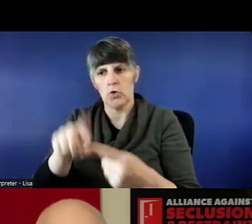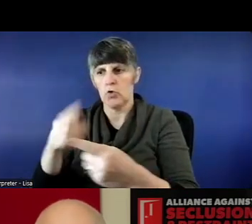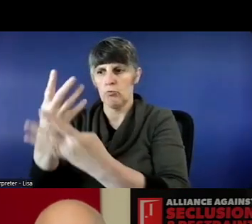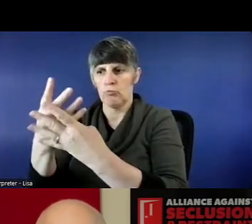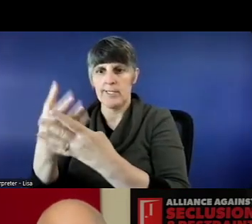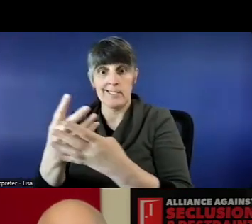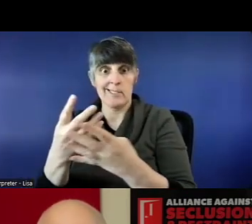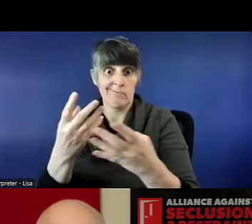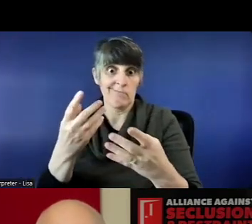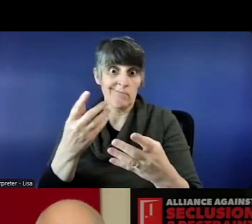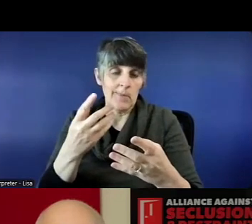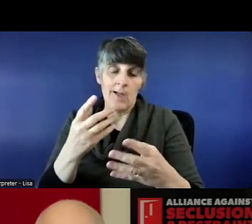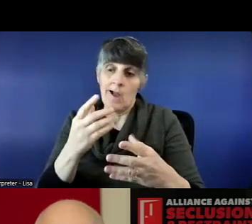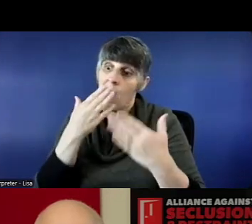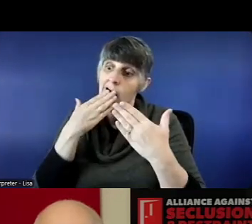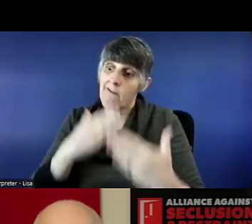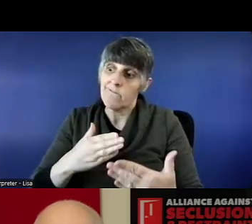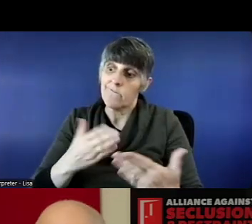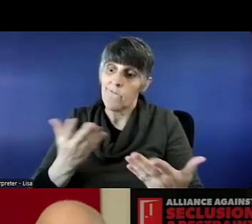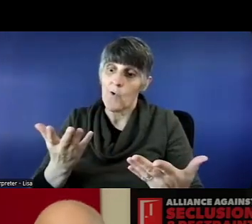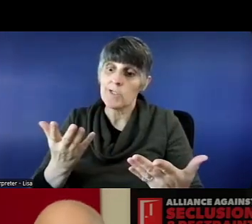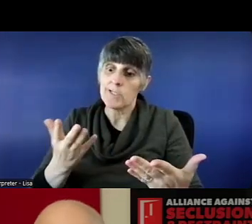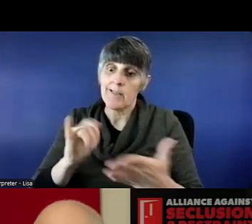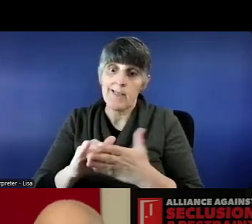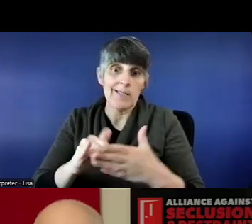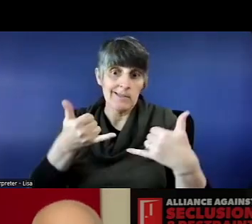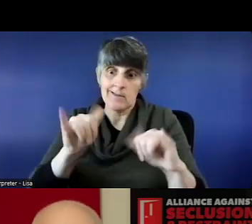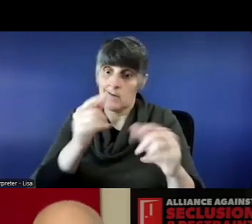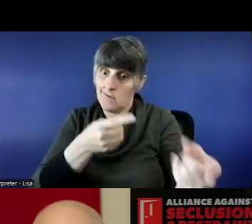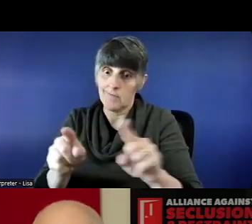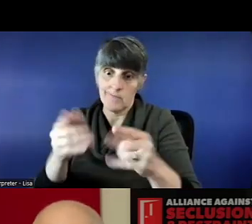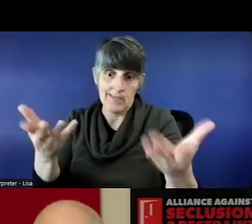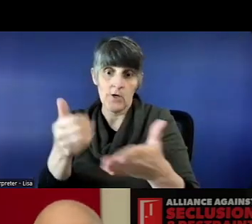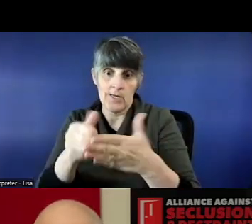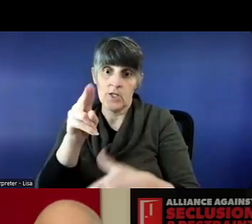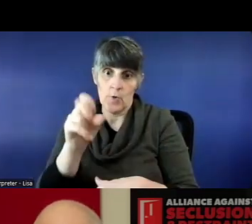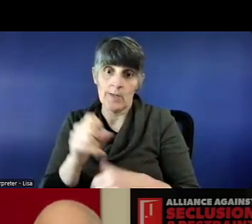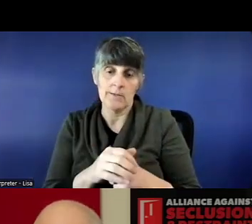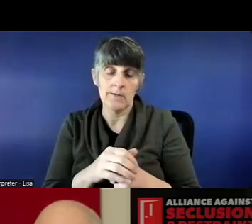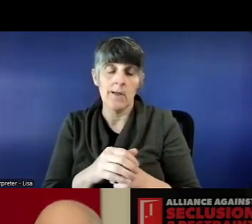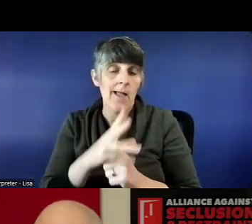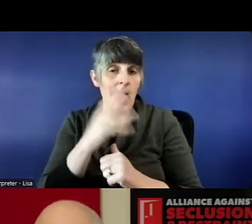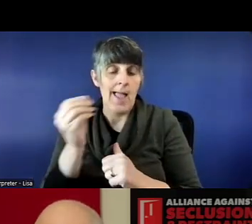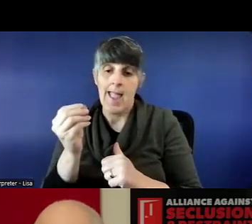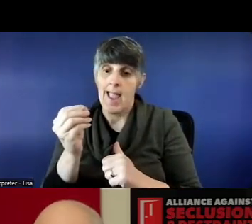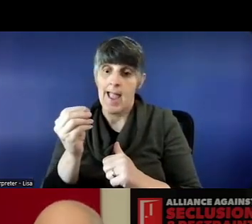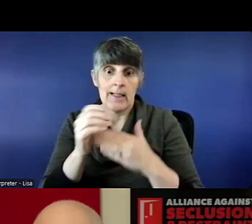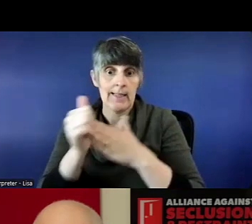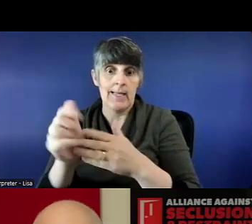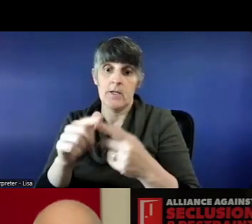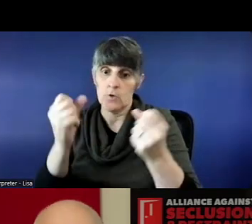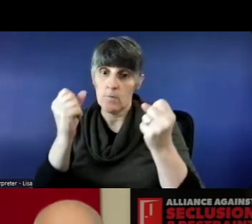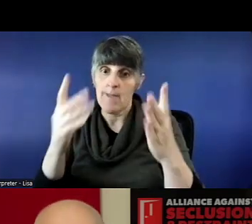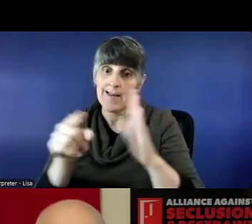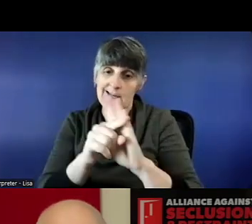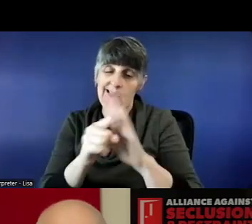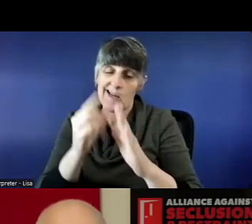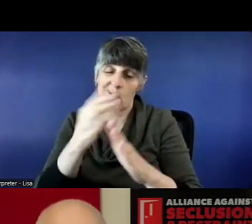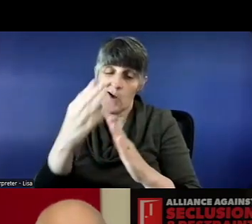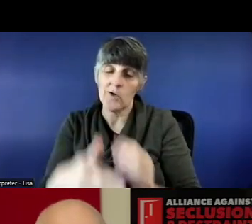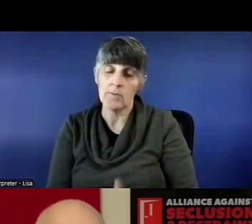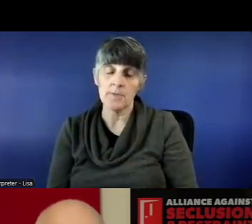which unfortunately is alive and well here in the United States and is leading to a lot of negative